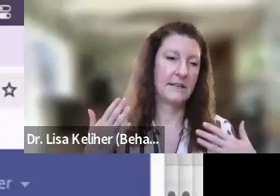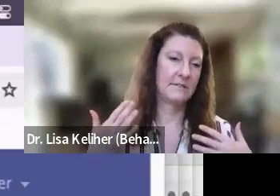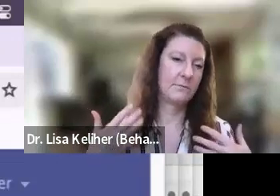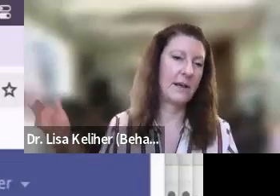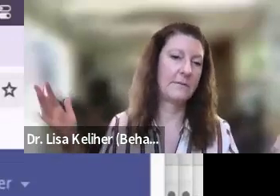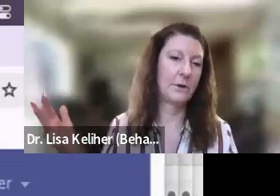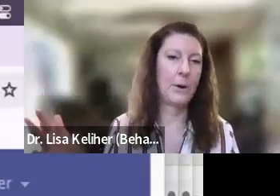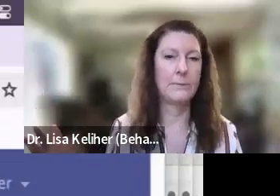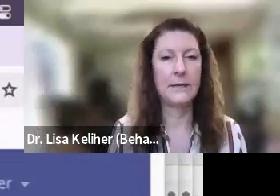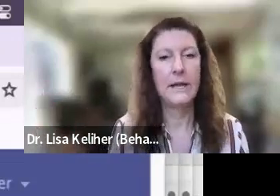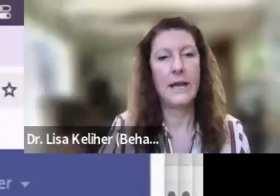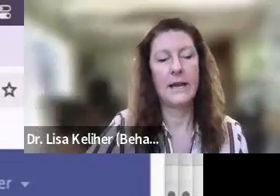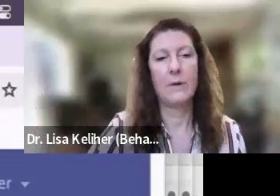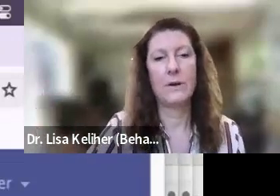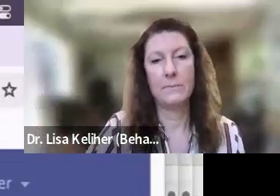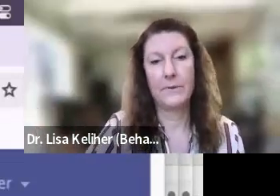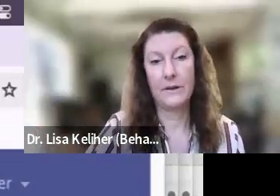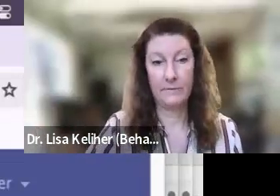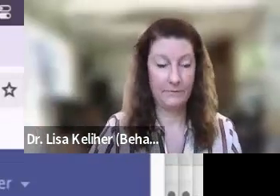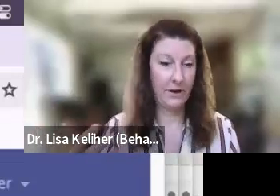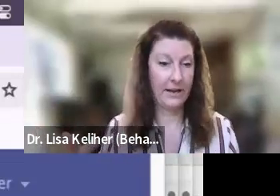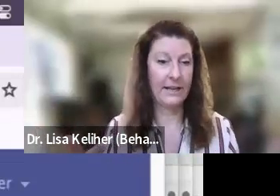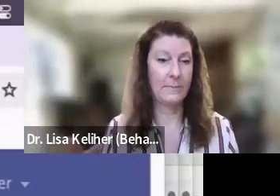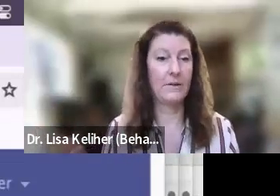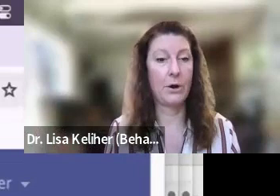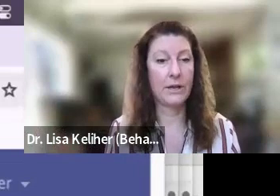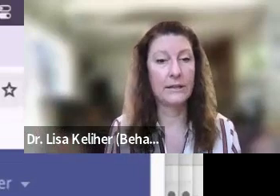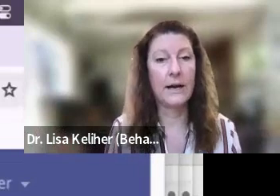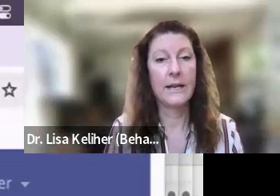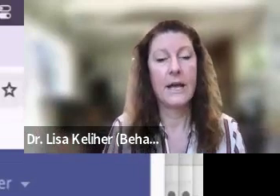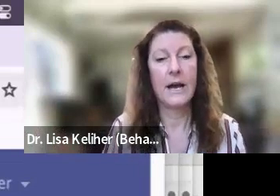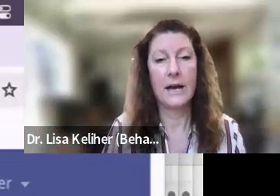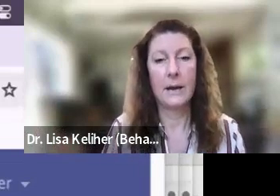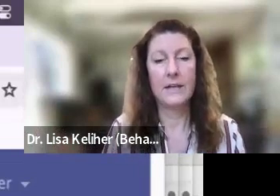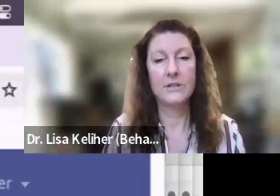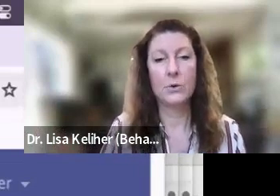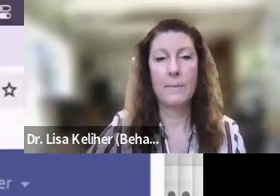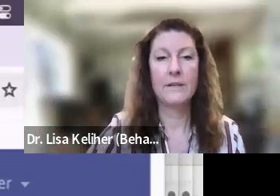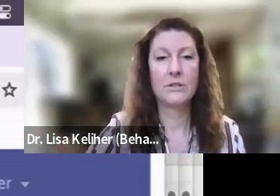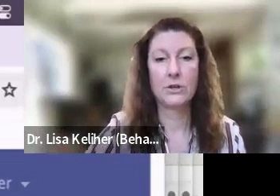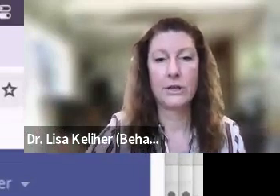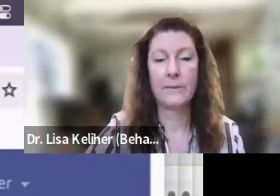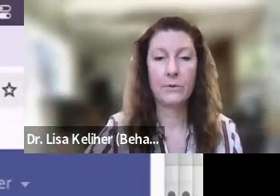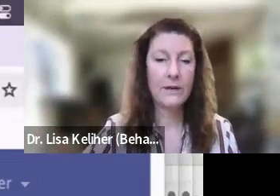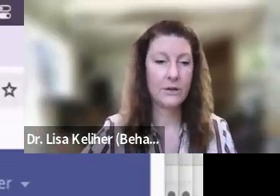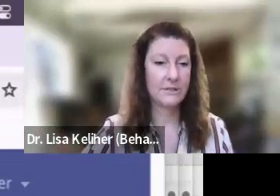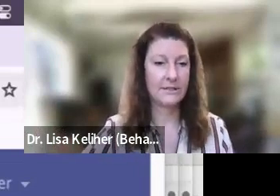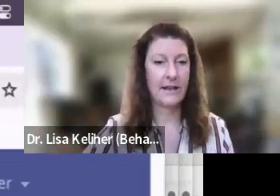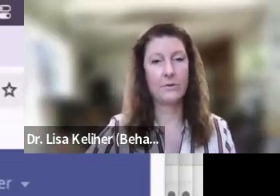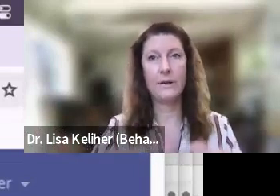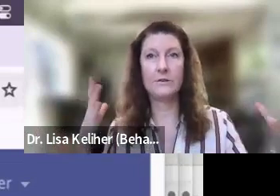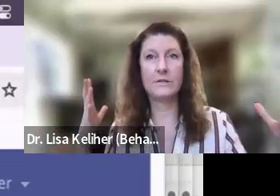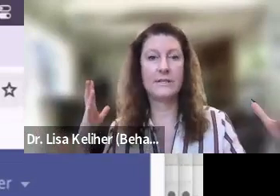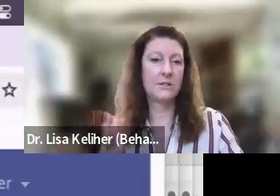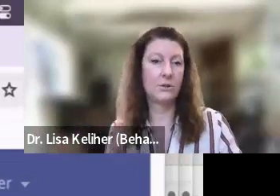decided to kind of run out of their apartment, and I want to figure out how to get them out of the parking lot. And so I might start talking about the Raiders and